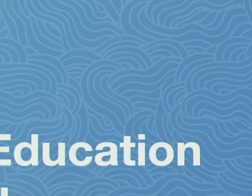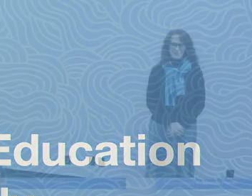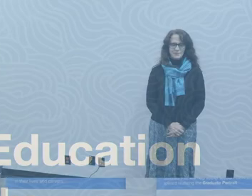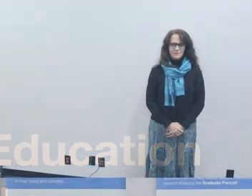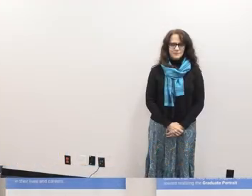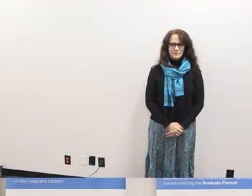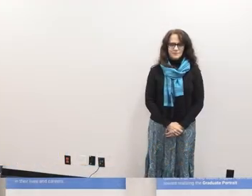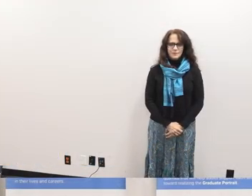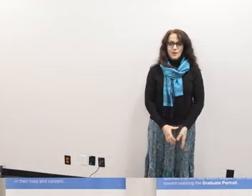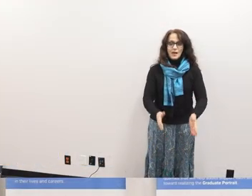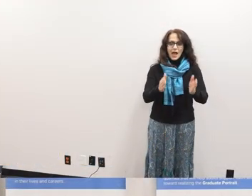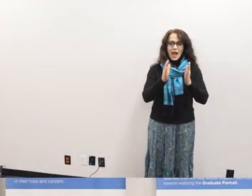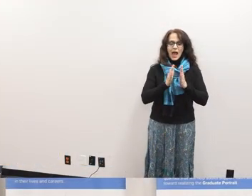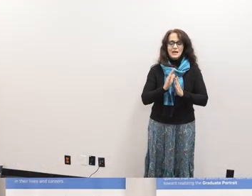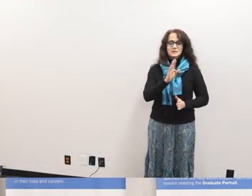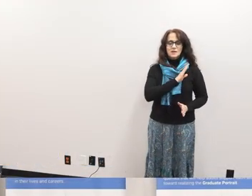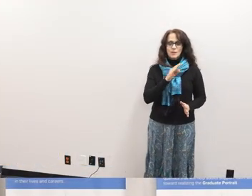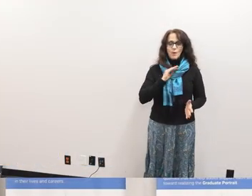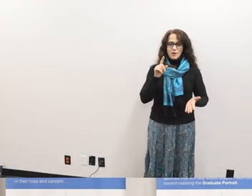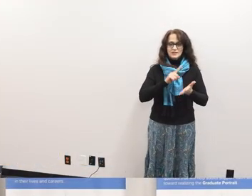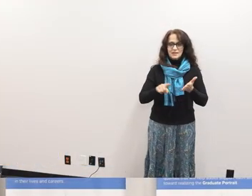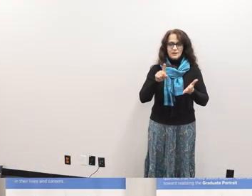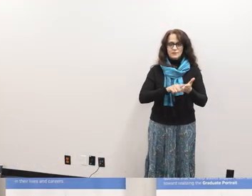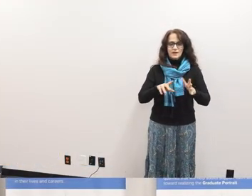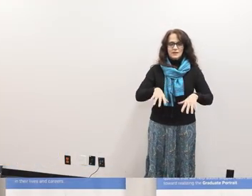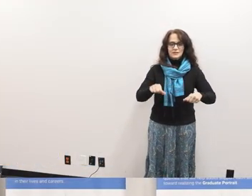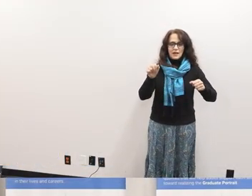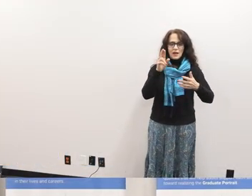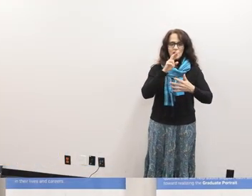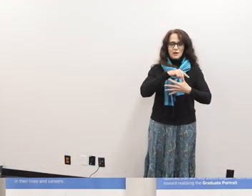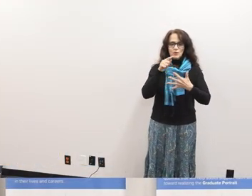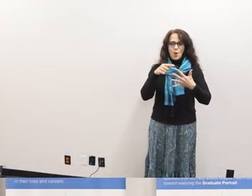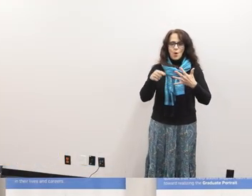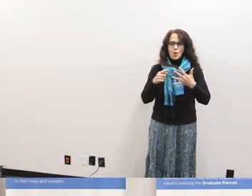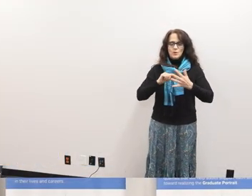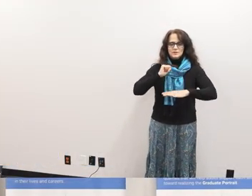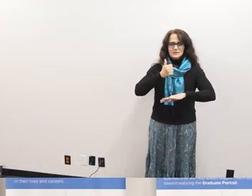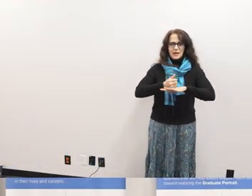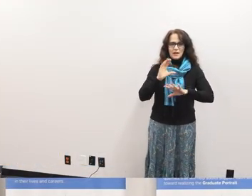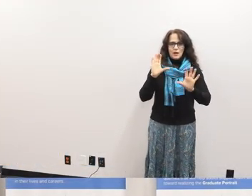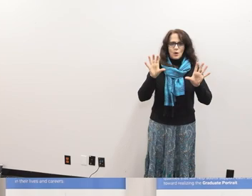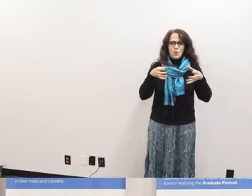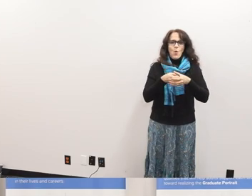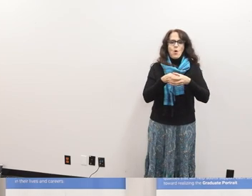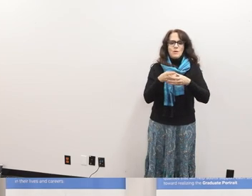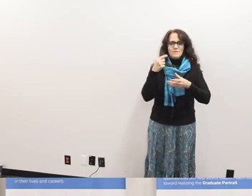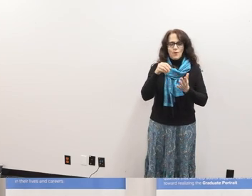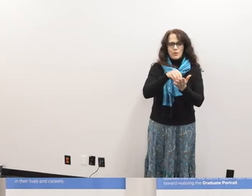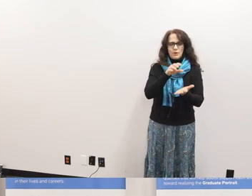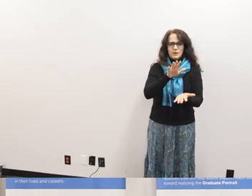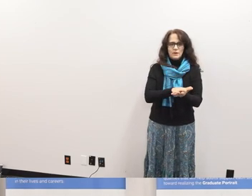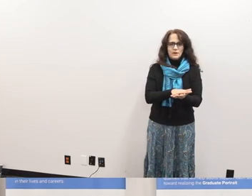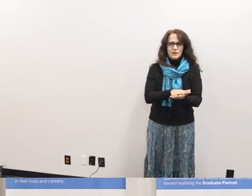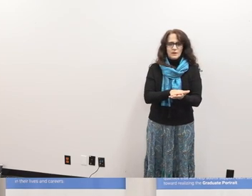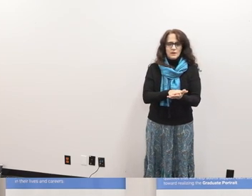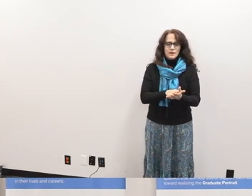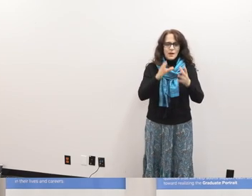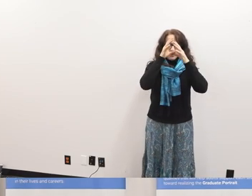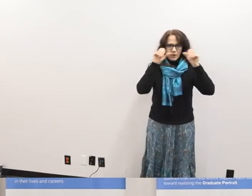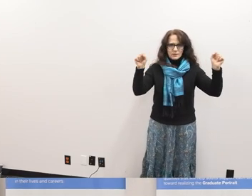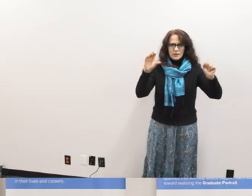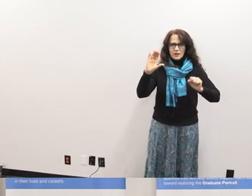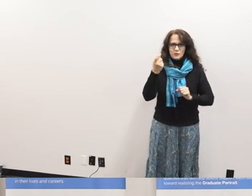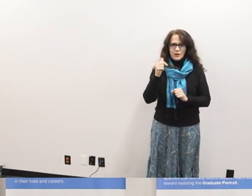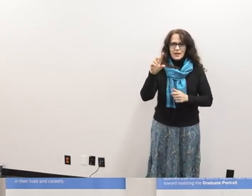board secretary to take roll and establish a quorum for the record. Thank you. President Craighead?